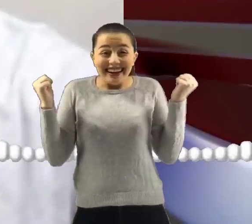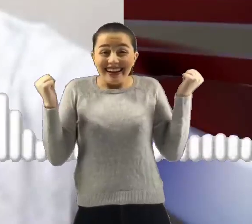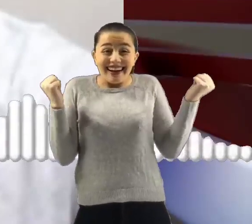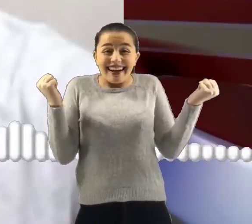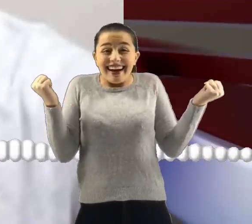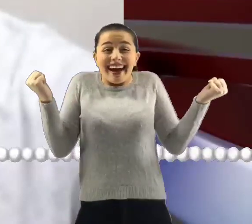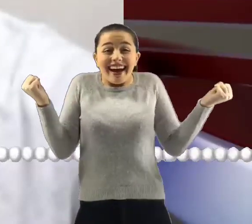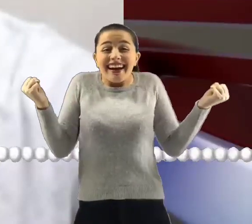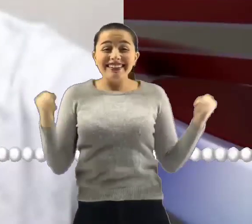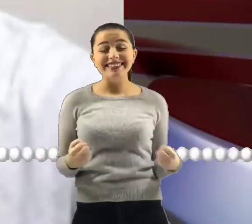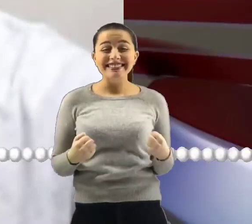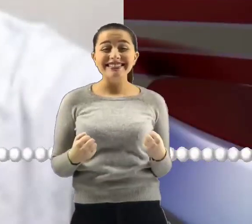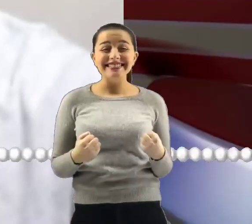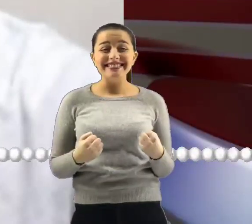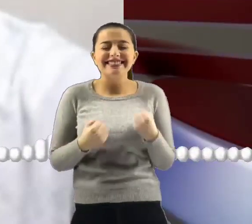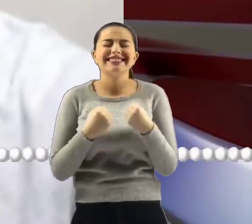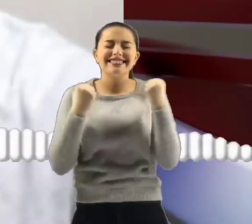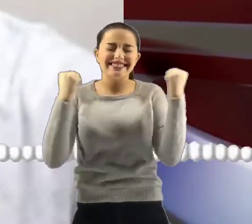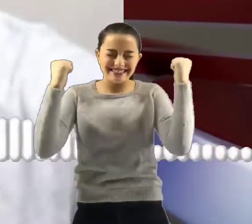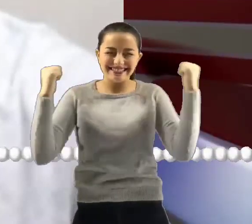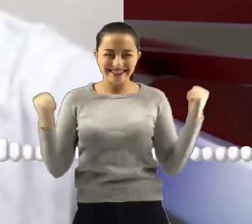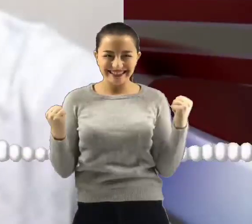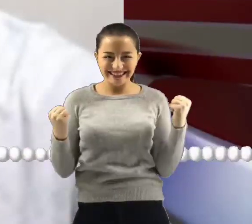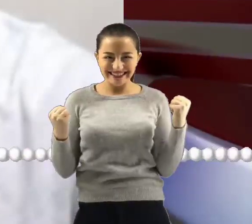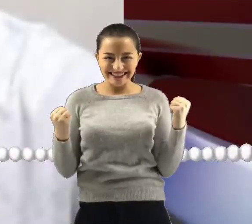na-anya etu o si wee dị kịta, ụfọdụ ndị Igbo